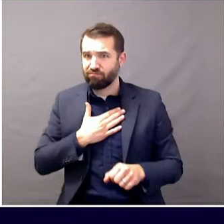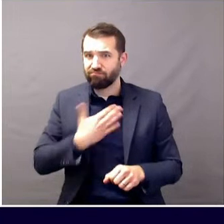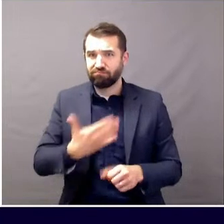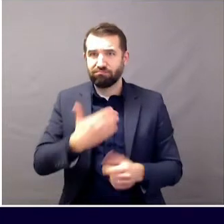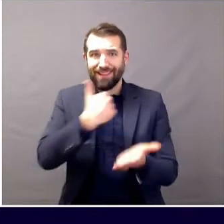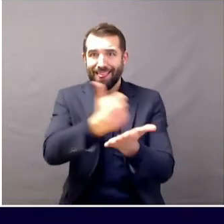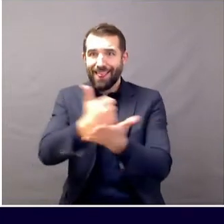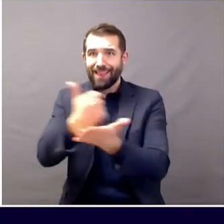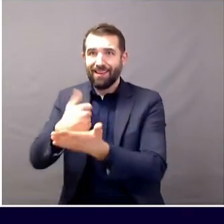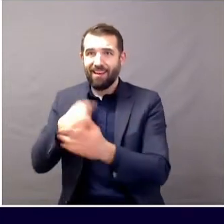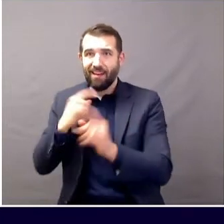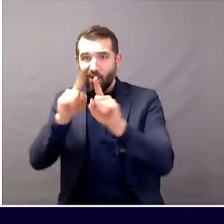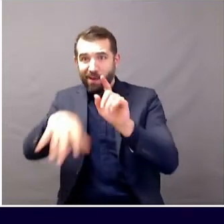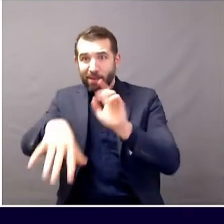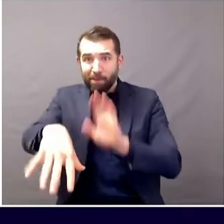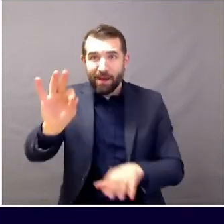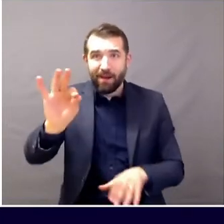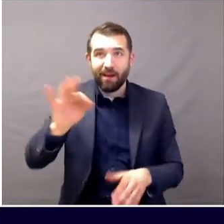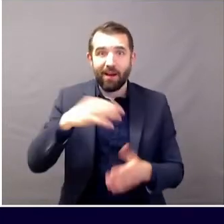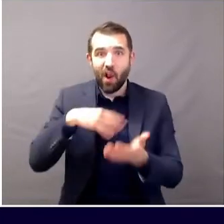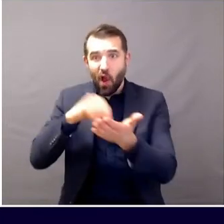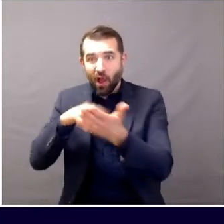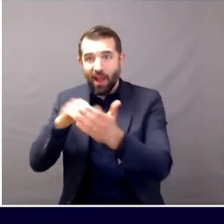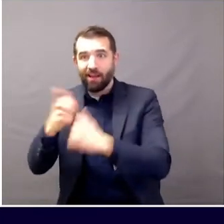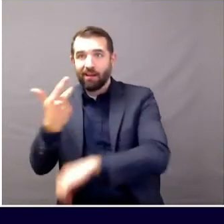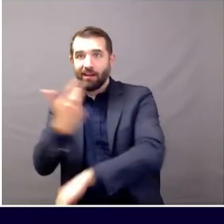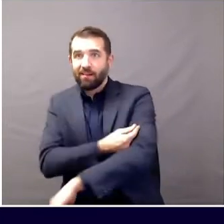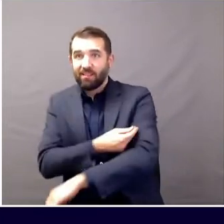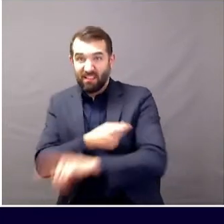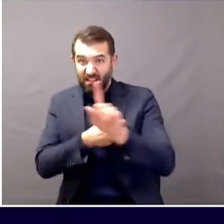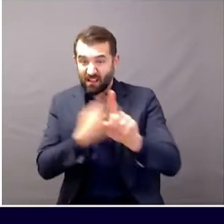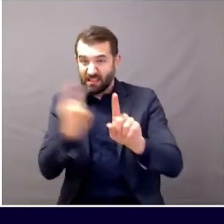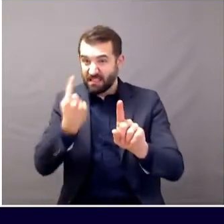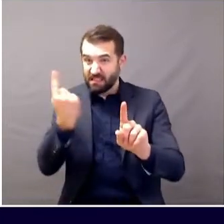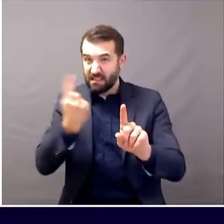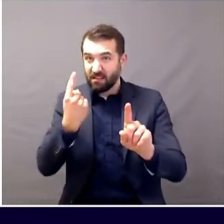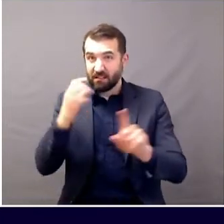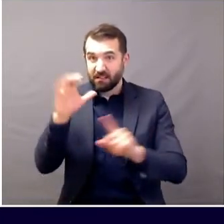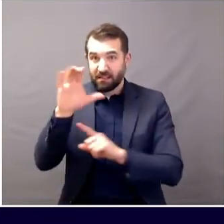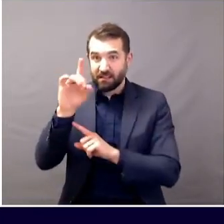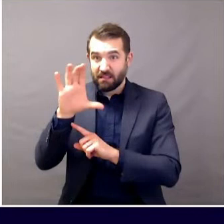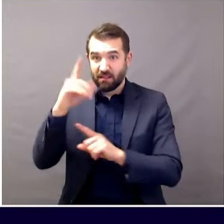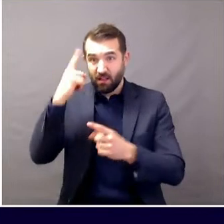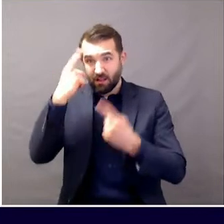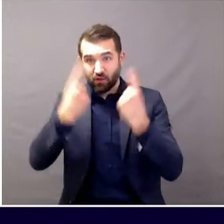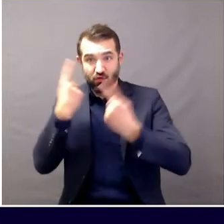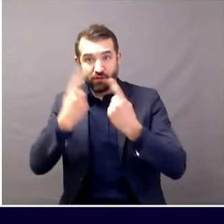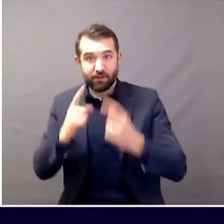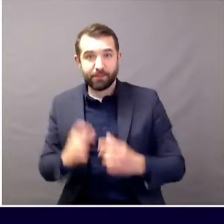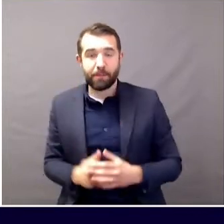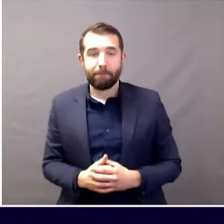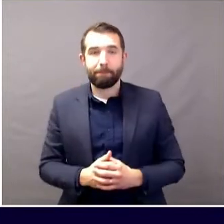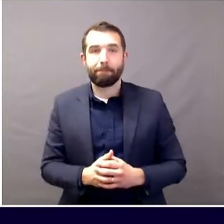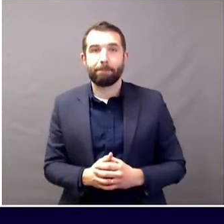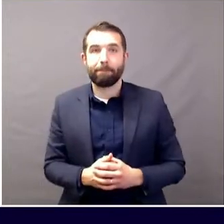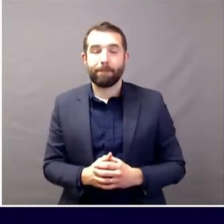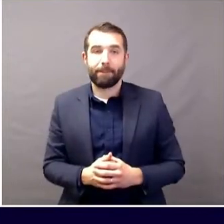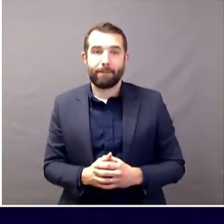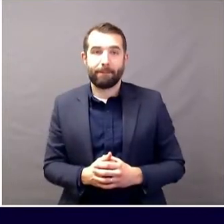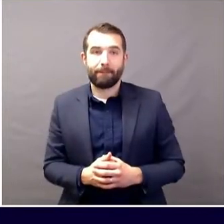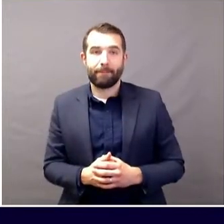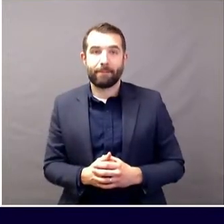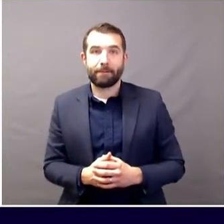considering? Sure. So Allison, again, I am fully on board with getting everyone within phase